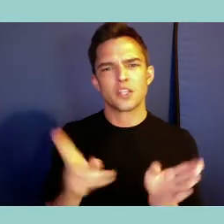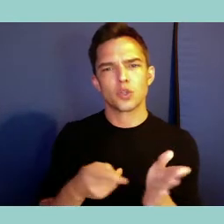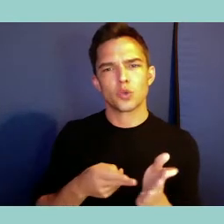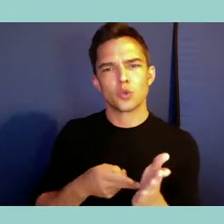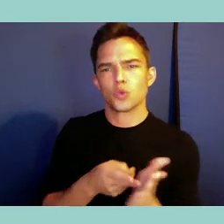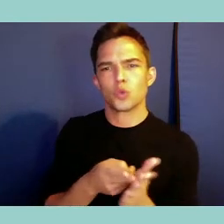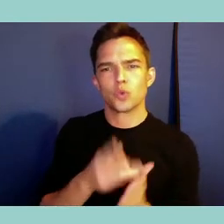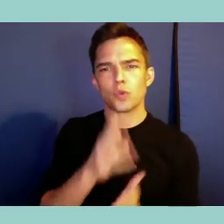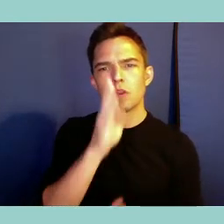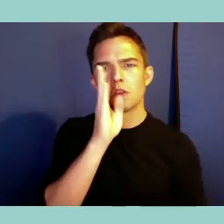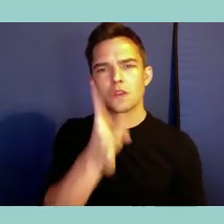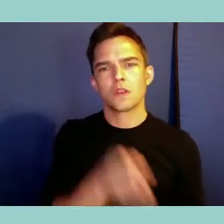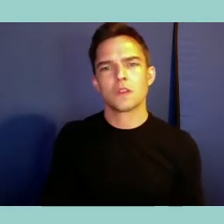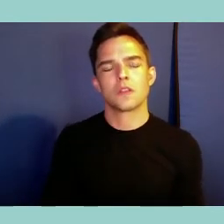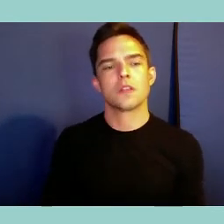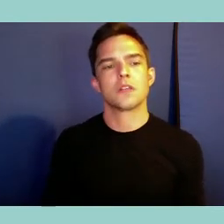truth.